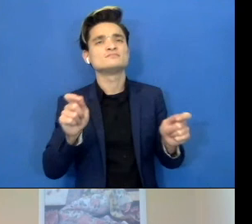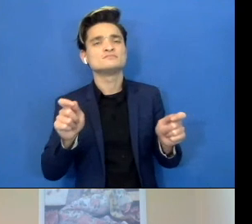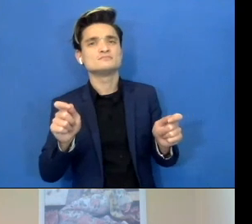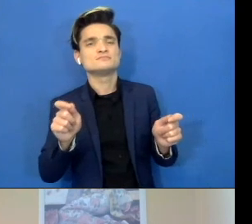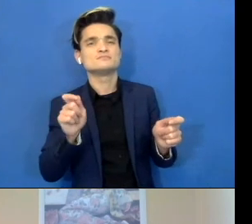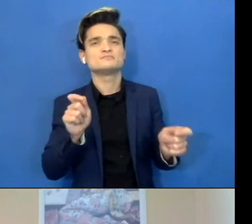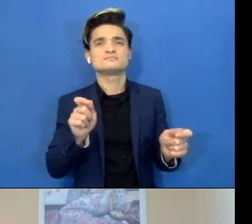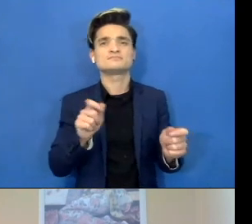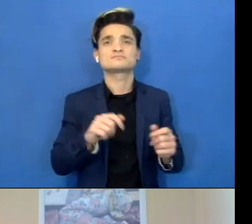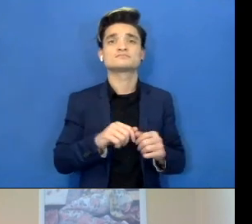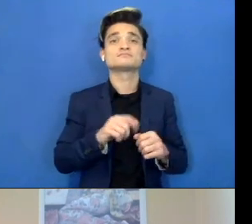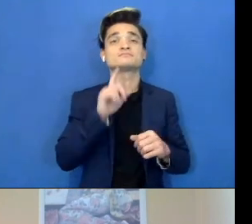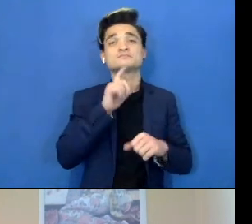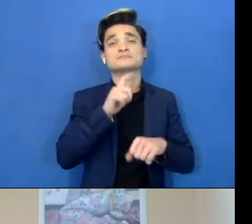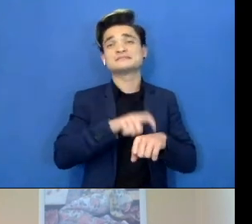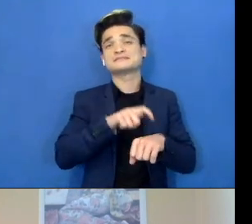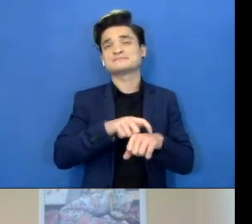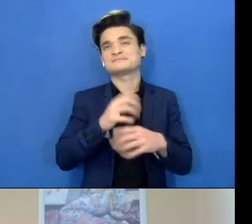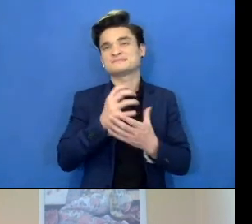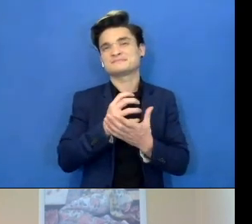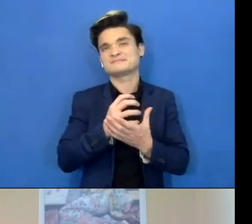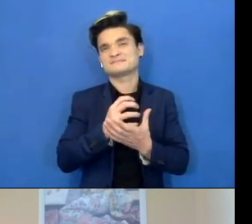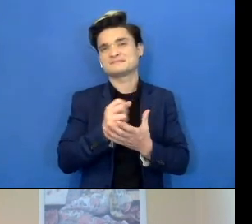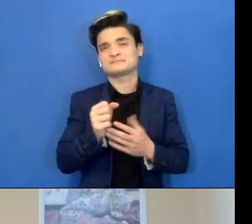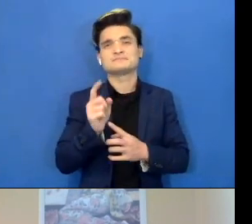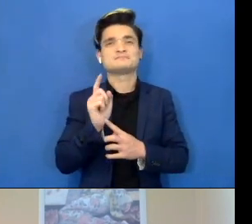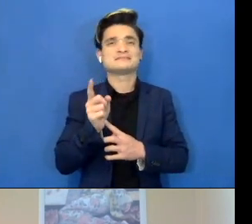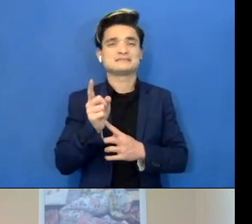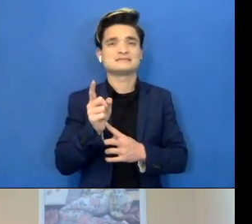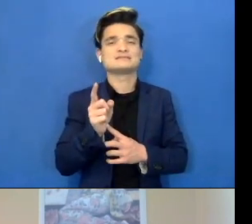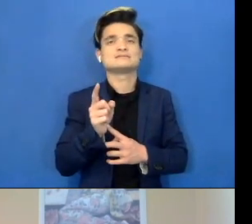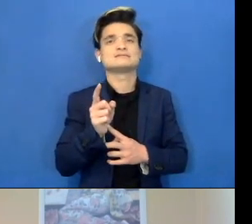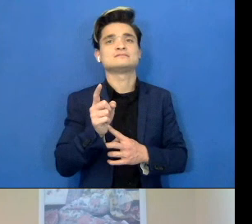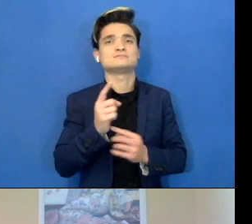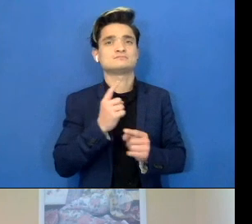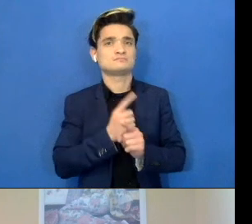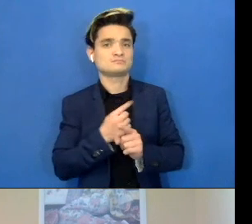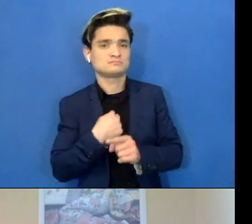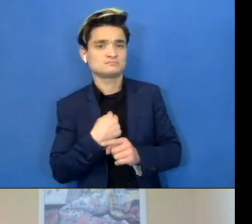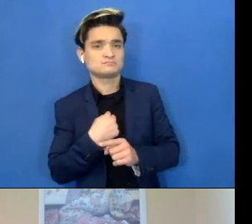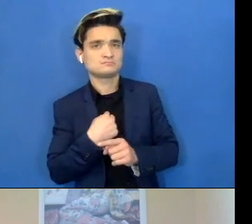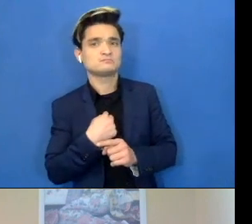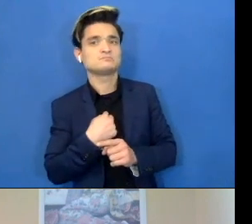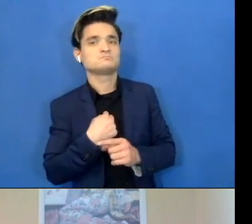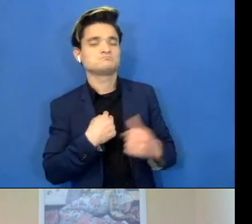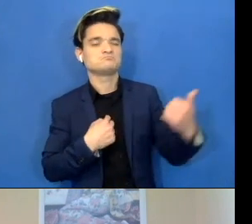left. Is that correct, Lauren? Oh, I've got notes. Hold on.